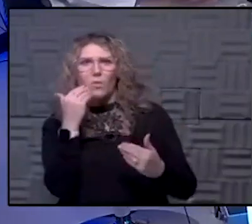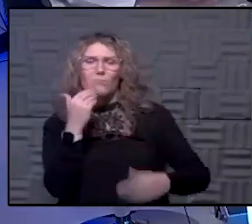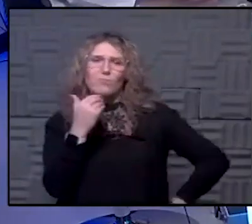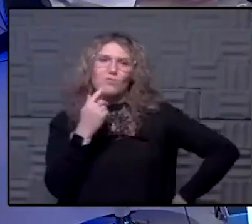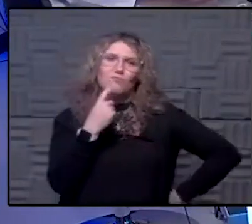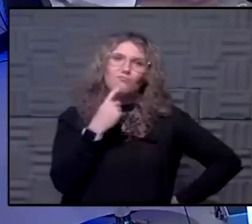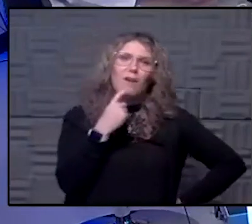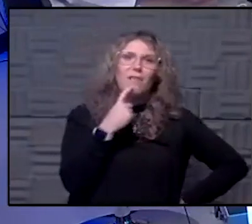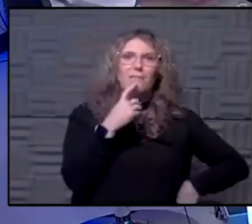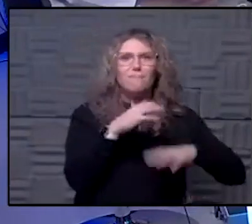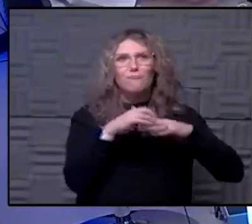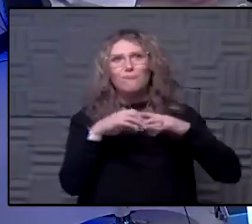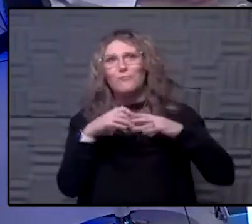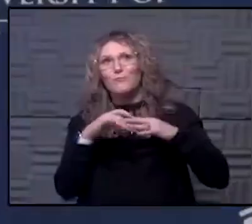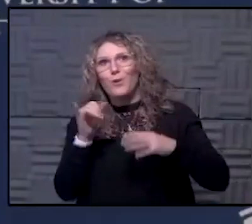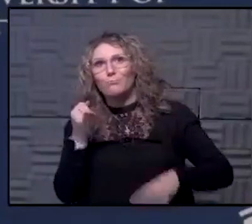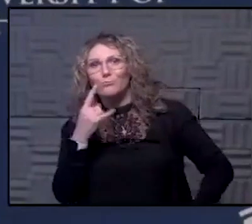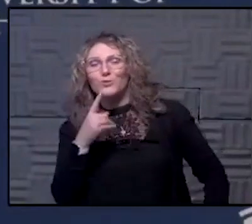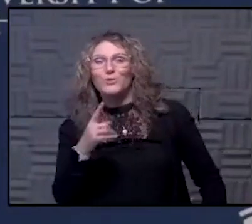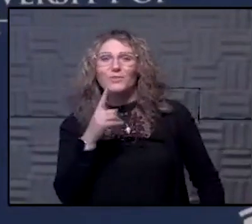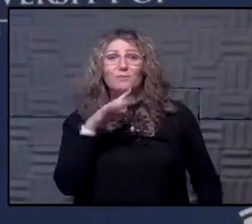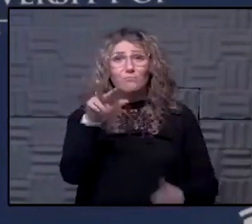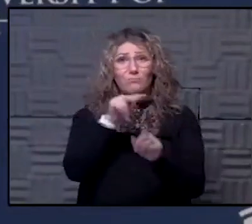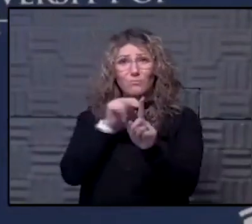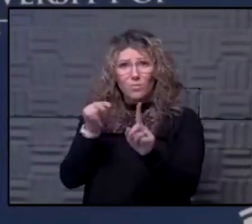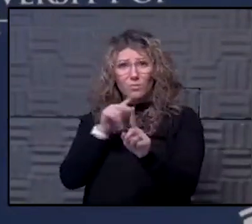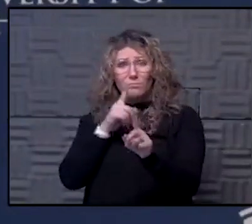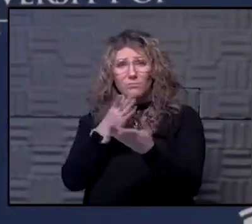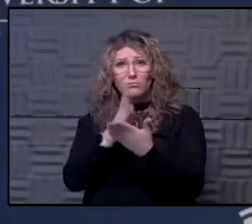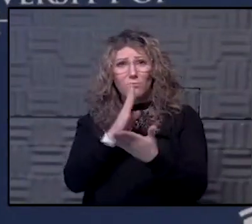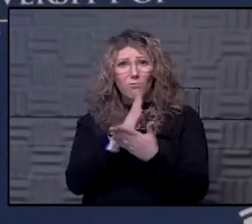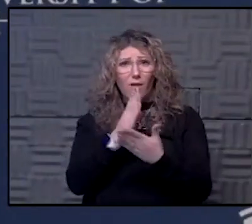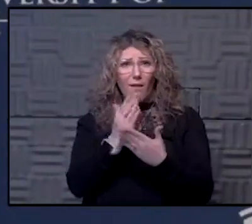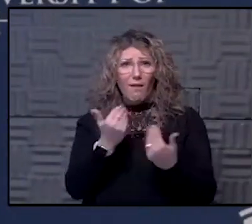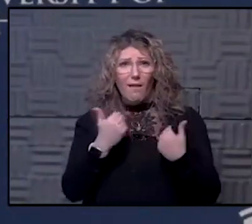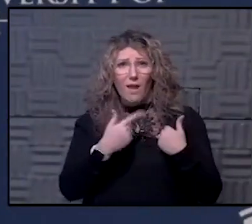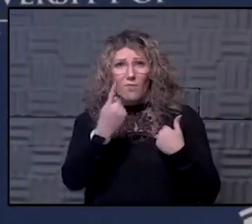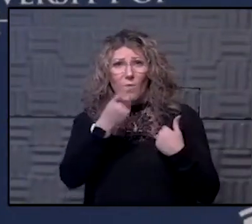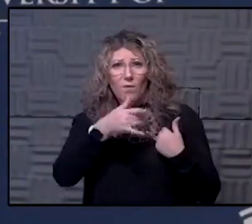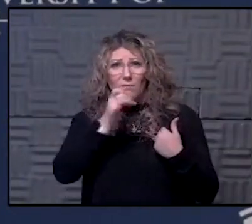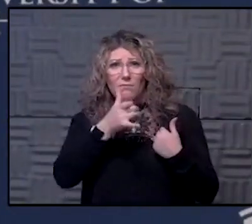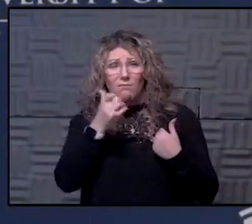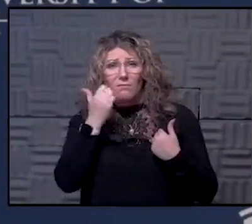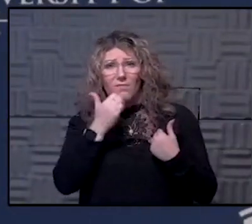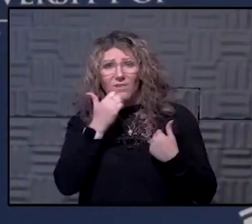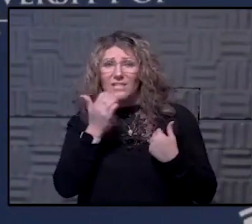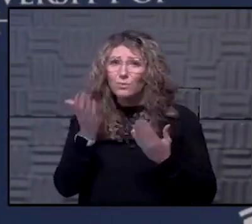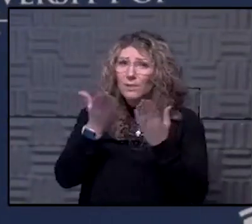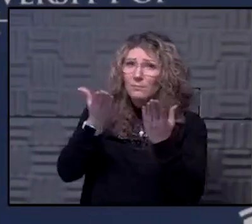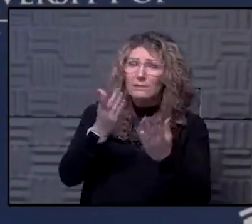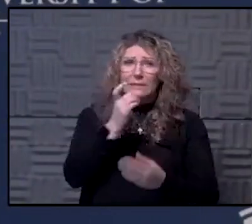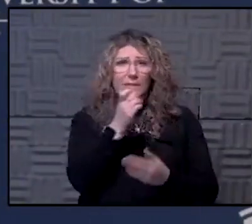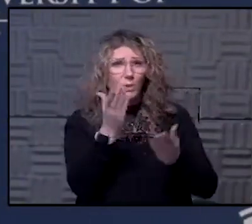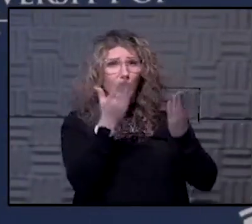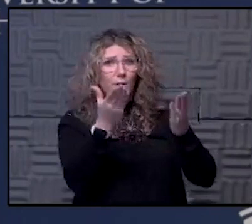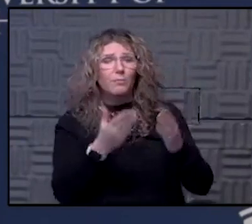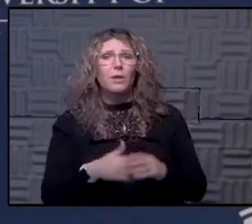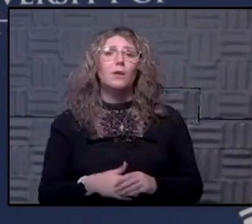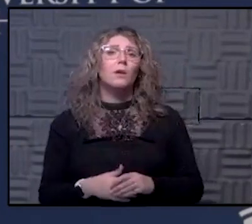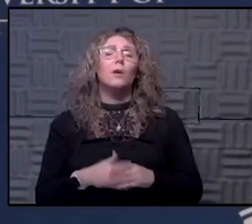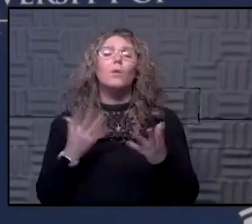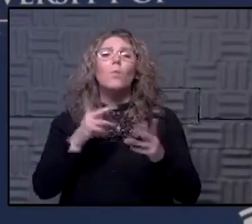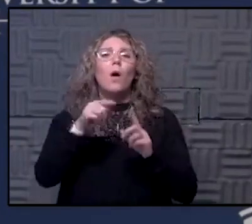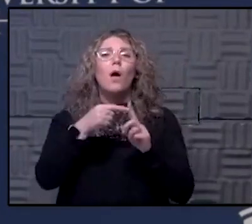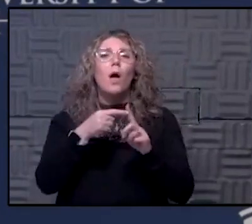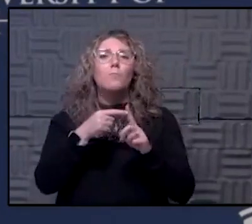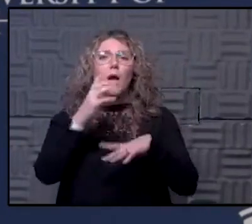Ryan, talk to us a little bit about that from your standpoint of liver disease. Is it okay to have one drink a day? Is that recommended, not recommended? And what about grape